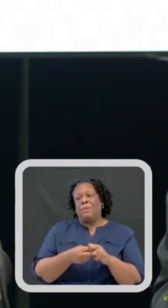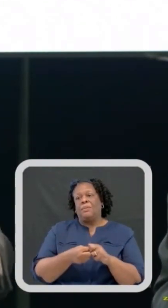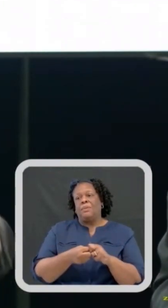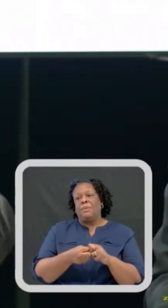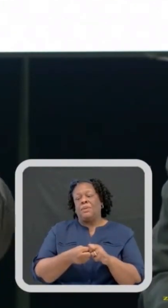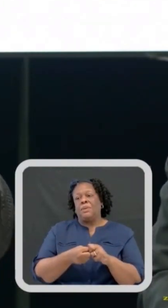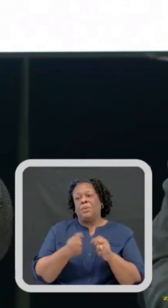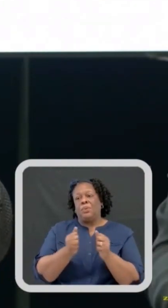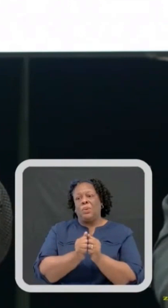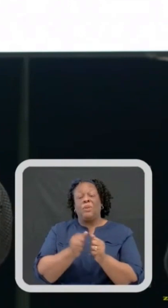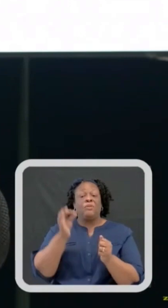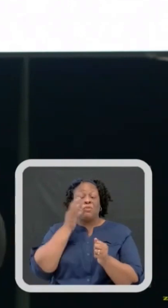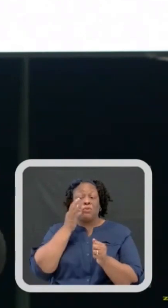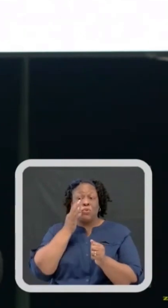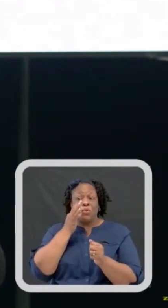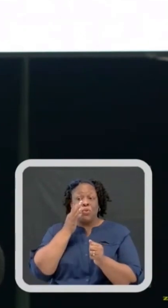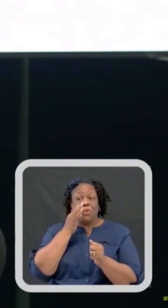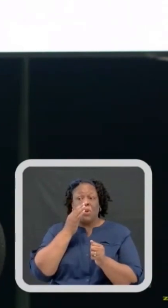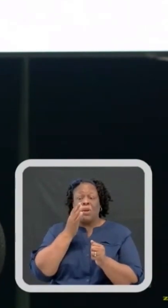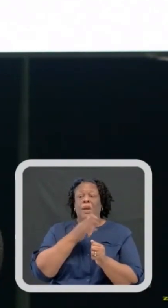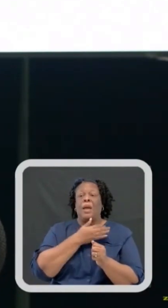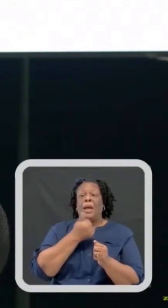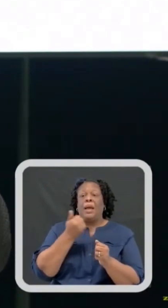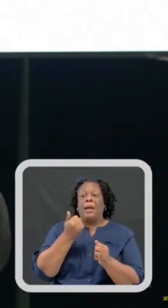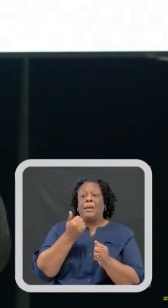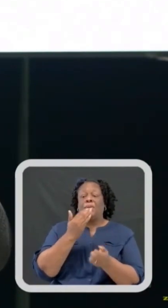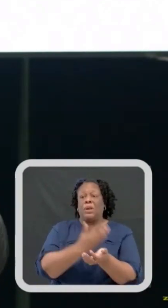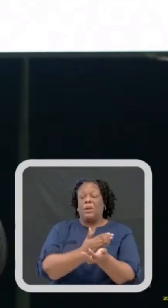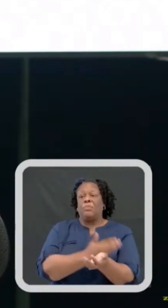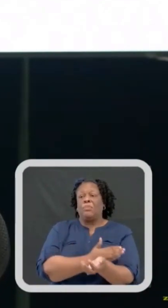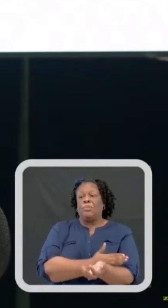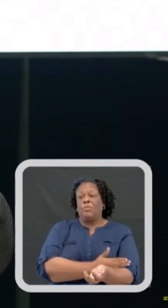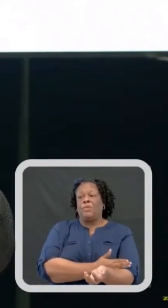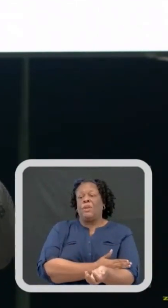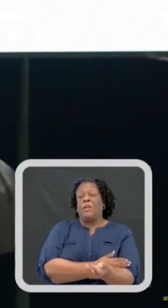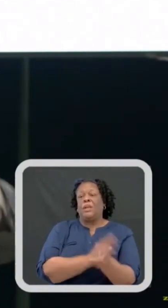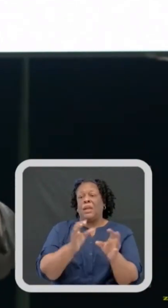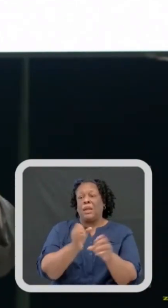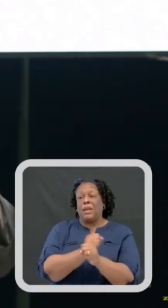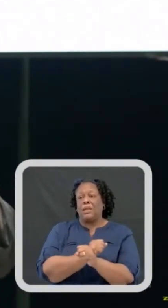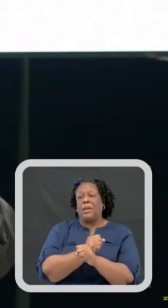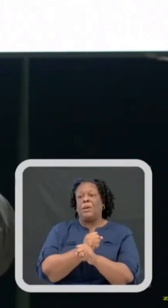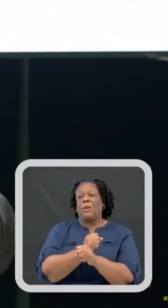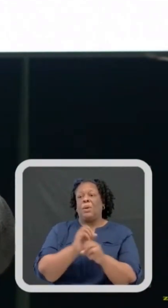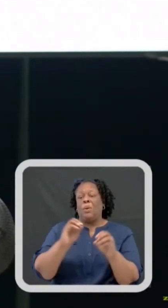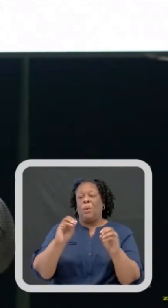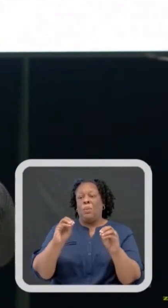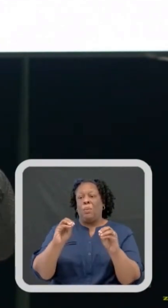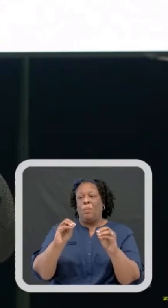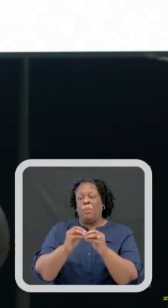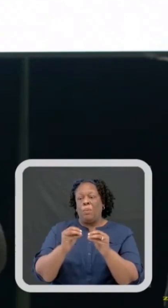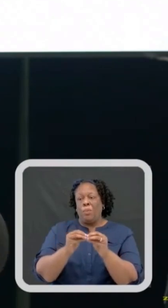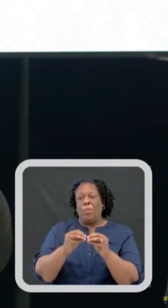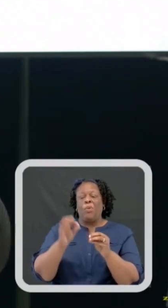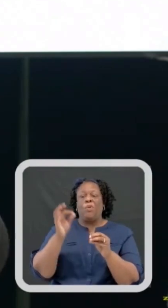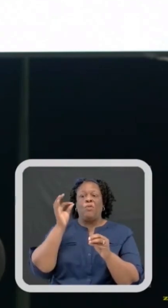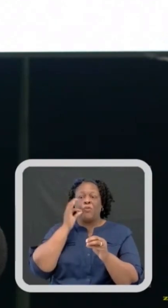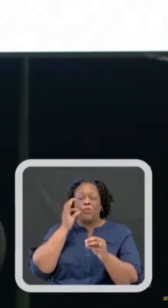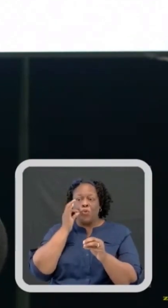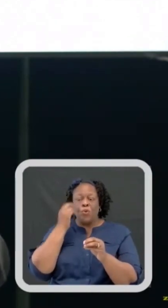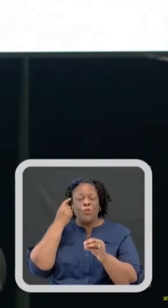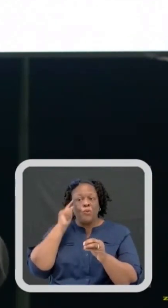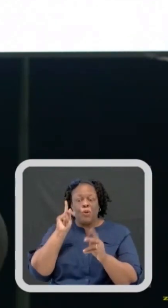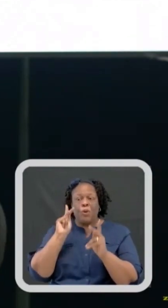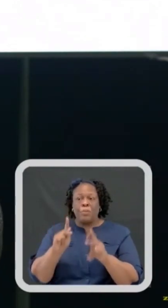improving output from improving the input. So if we improve